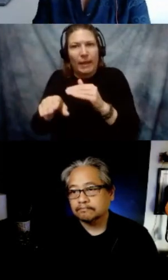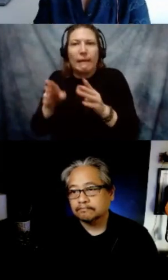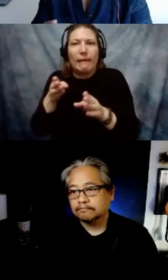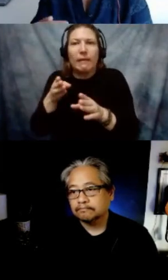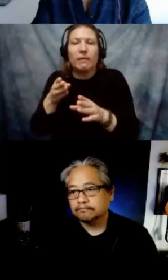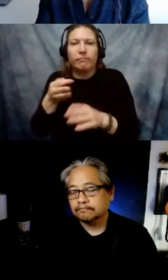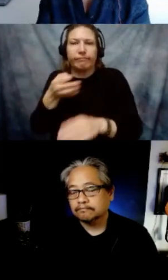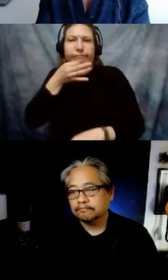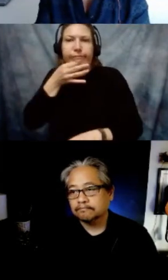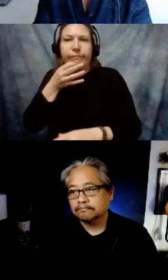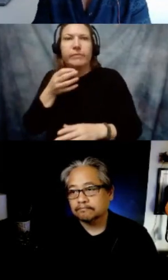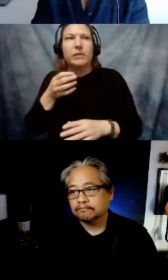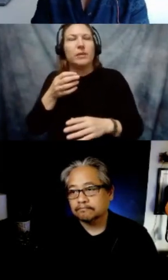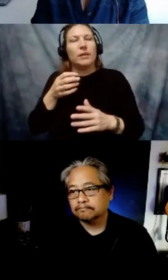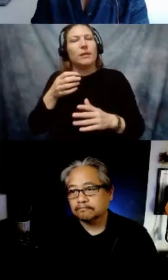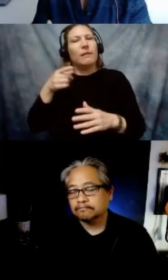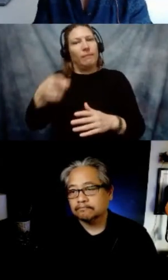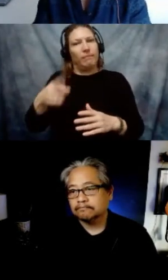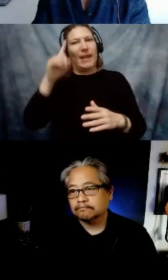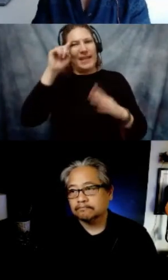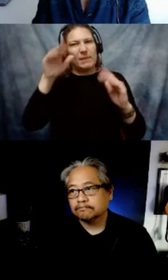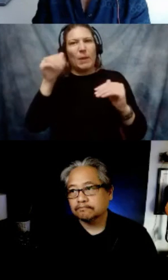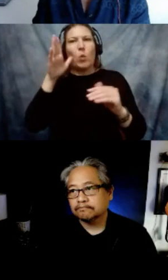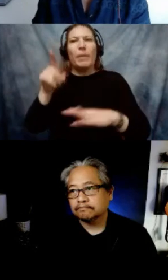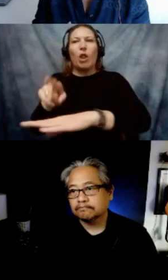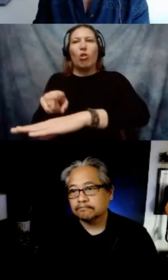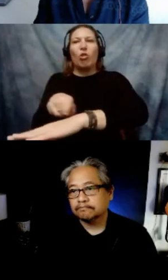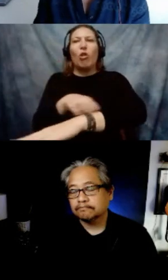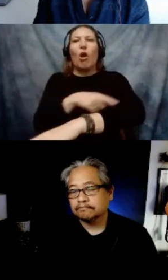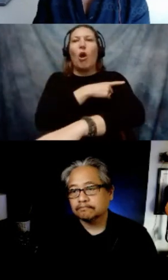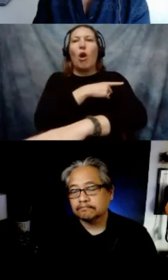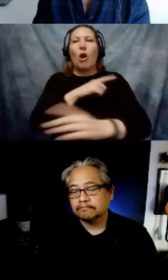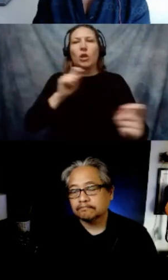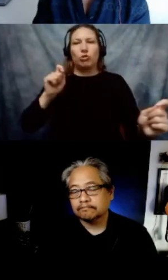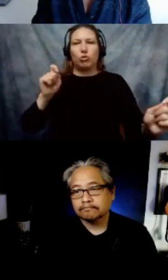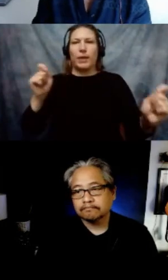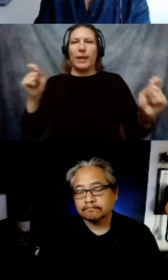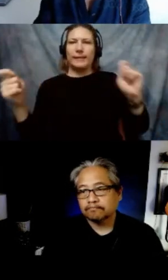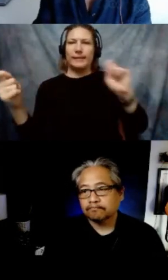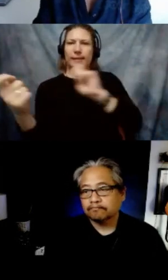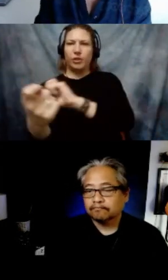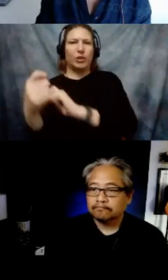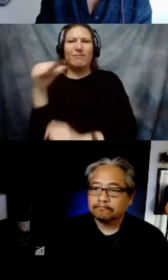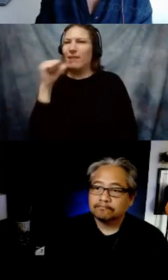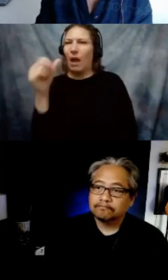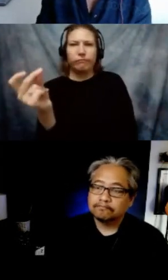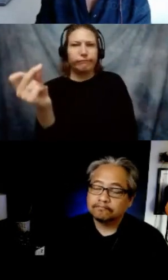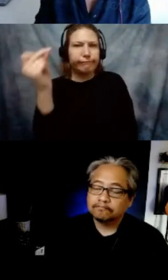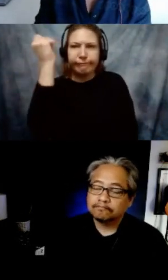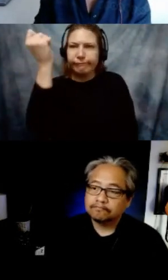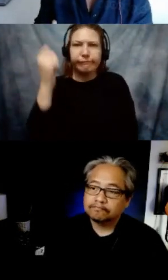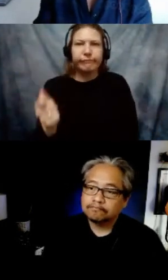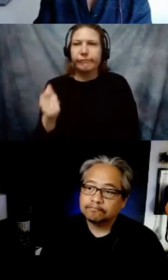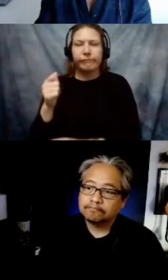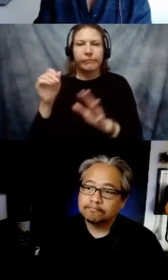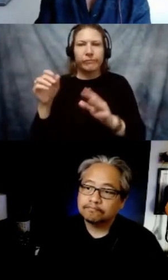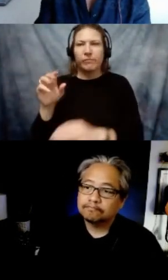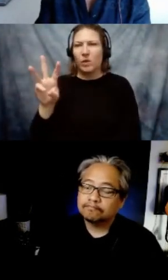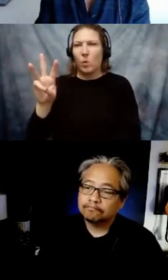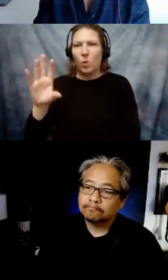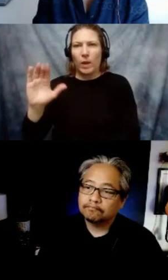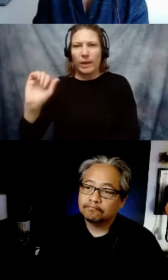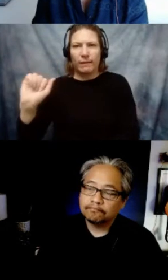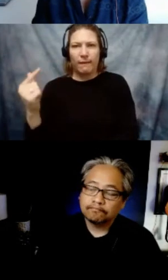be widely adopted until it comes into to legislation. So there's a feeling that could